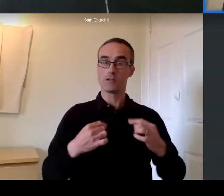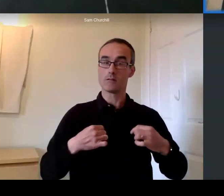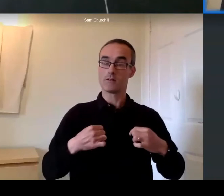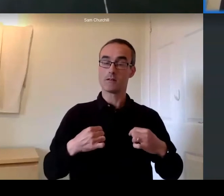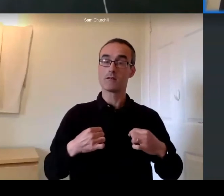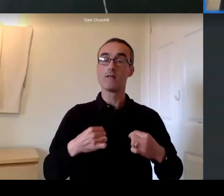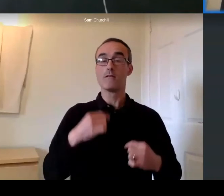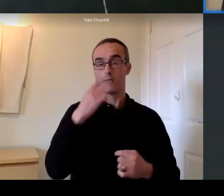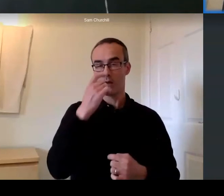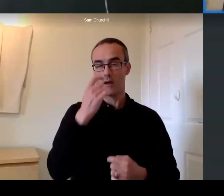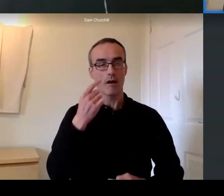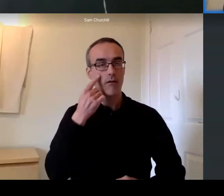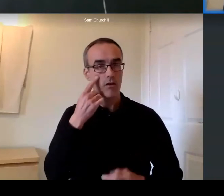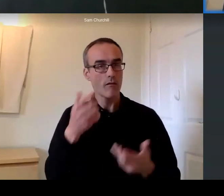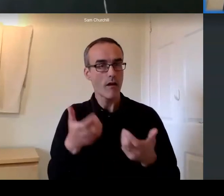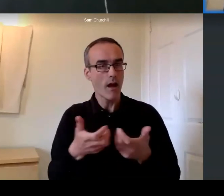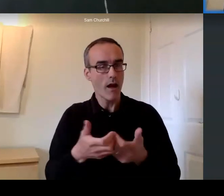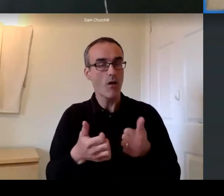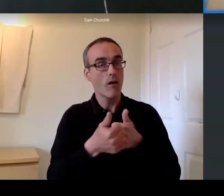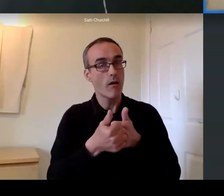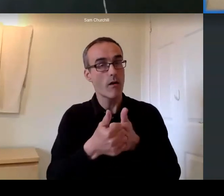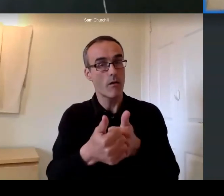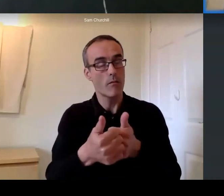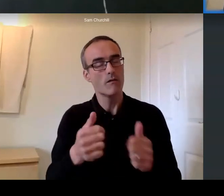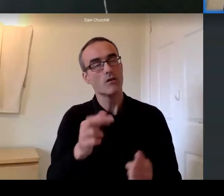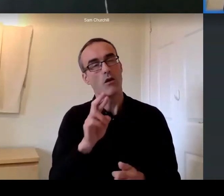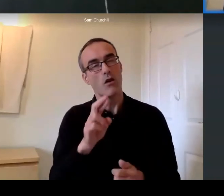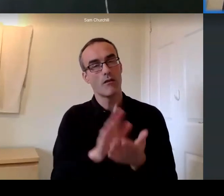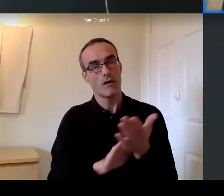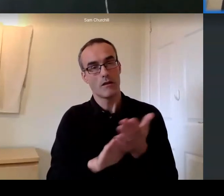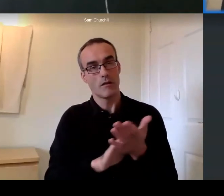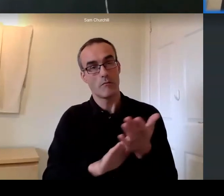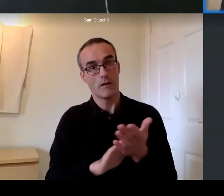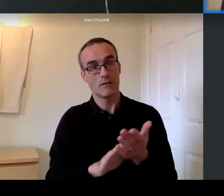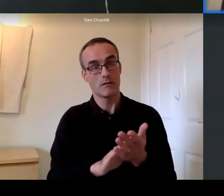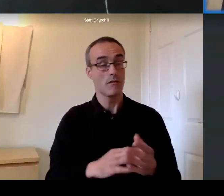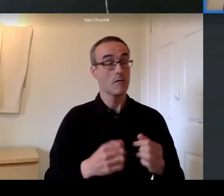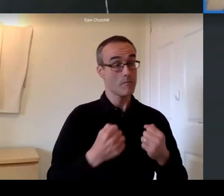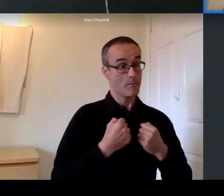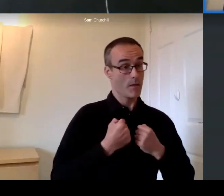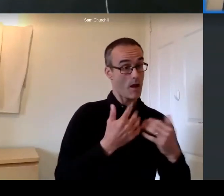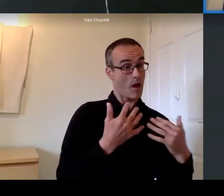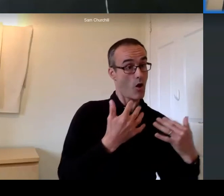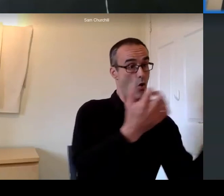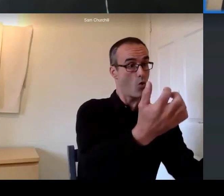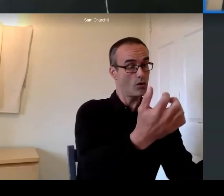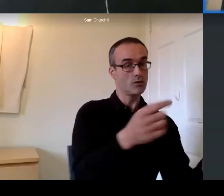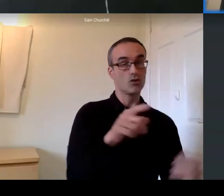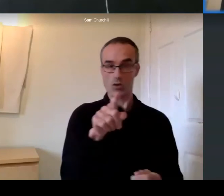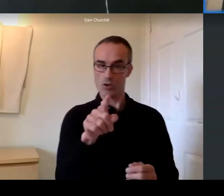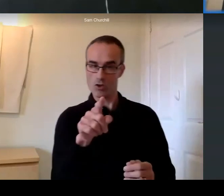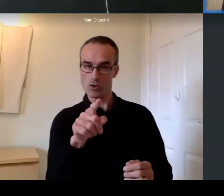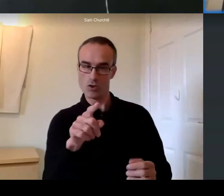help you, and hopefully we can put you in touch with our audiences to make sure that you're getting your messaging across to the right